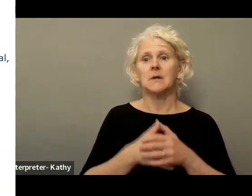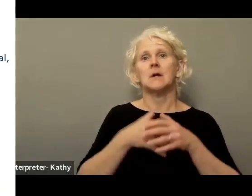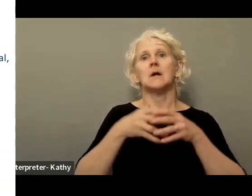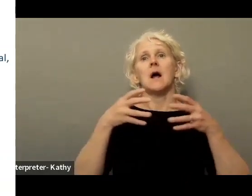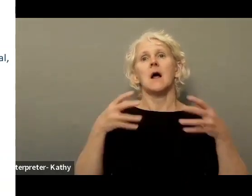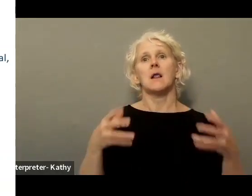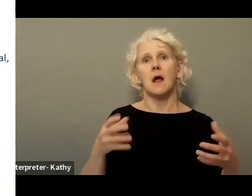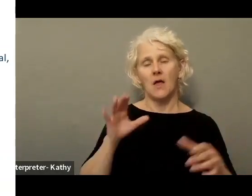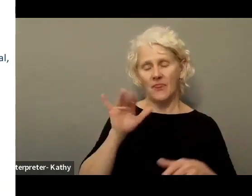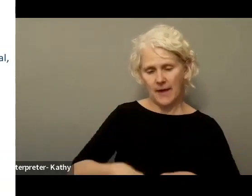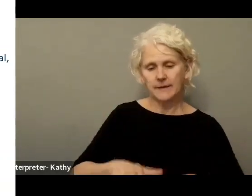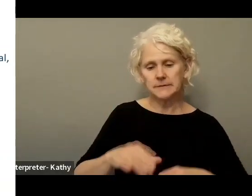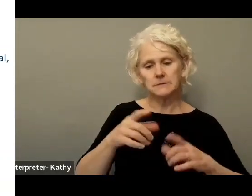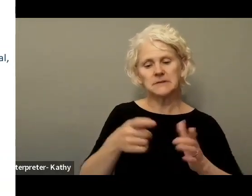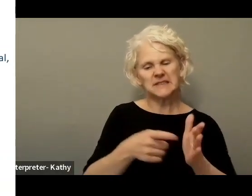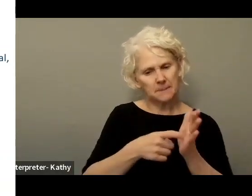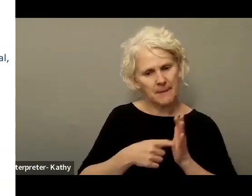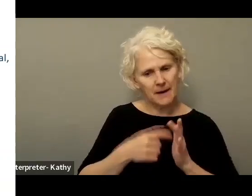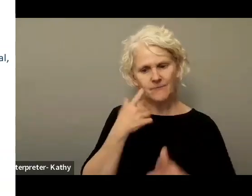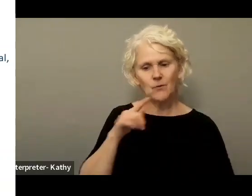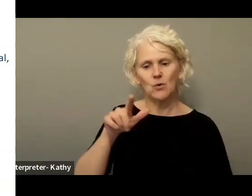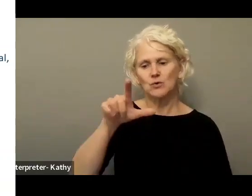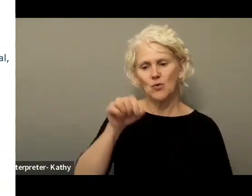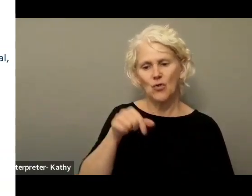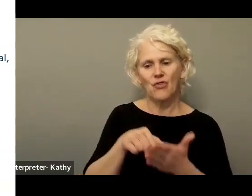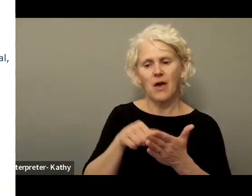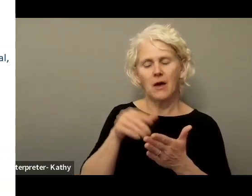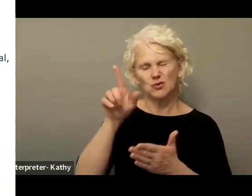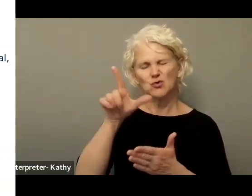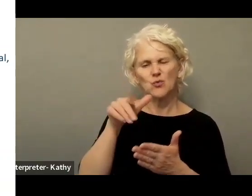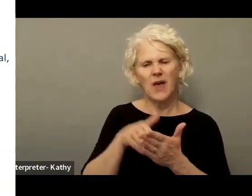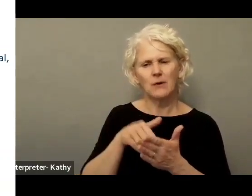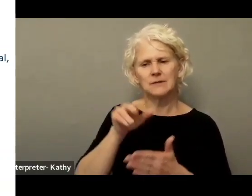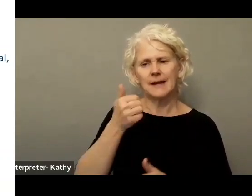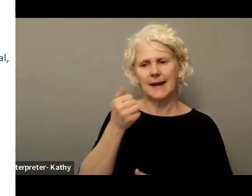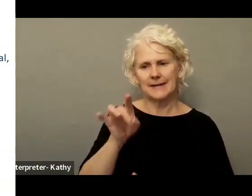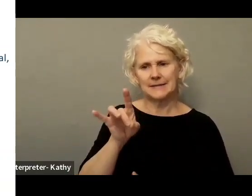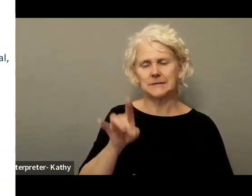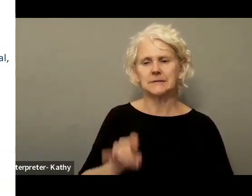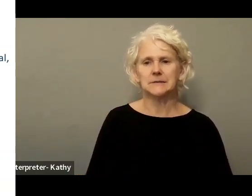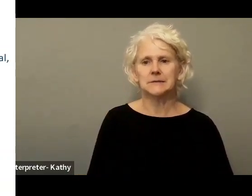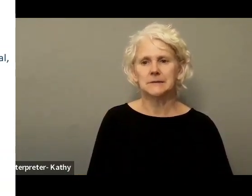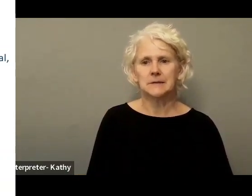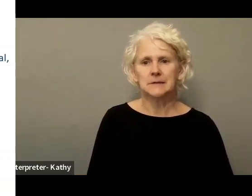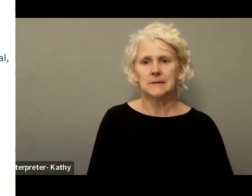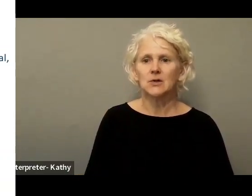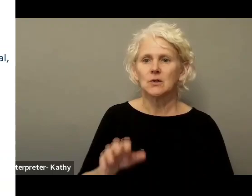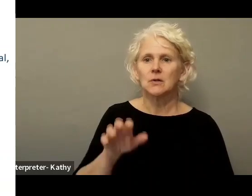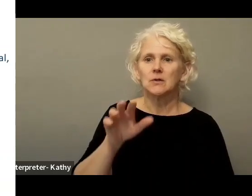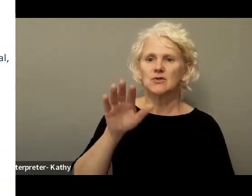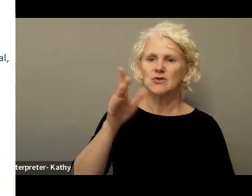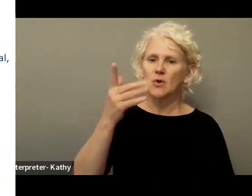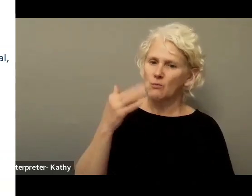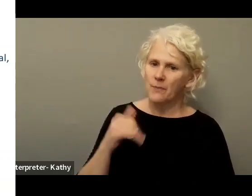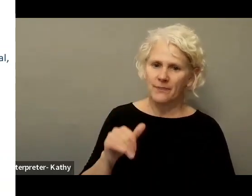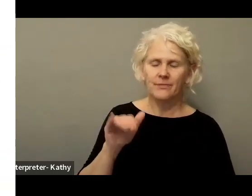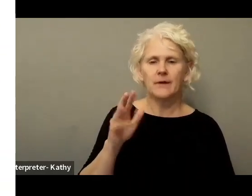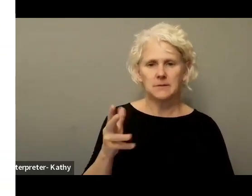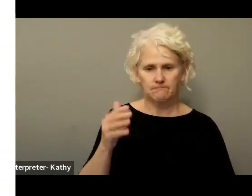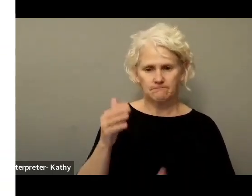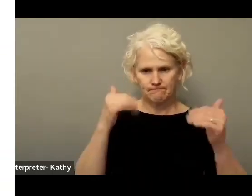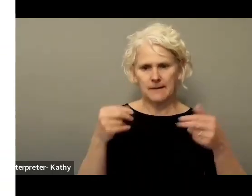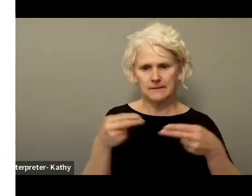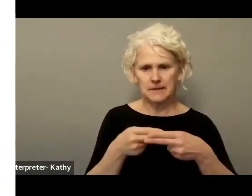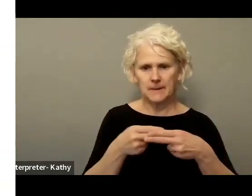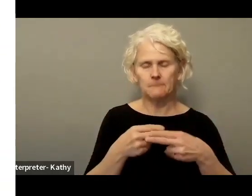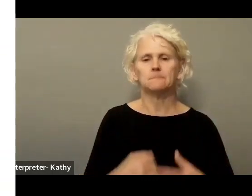of unmet demand in 2018. So that's about all for that. Let's go to the